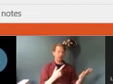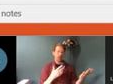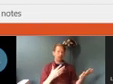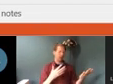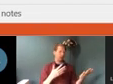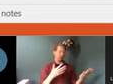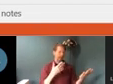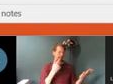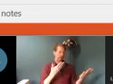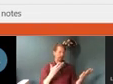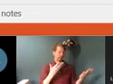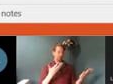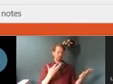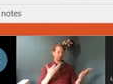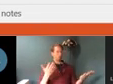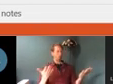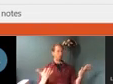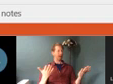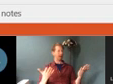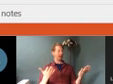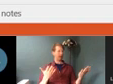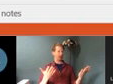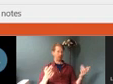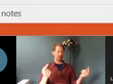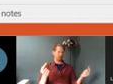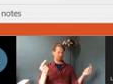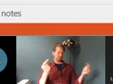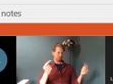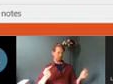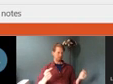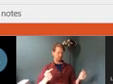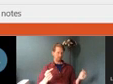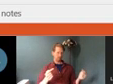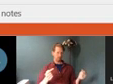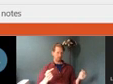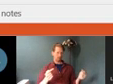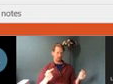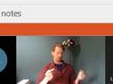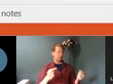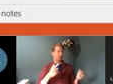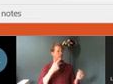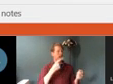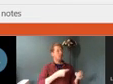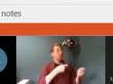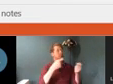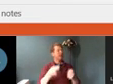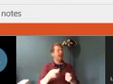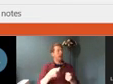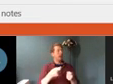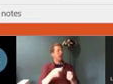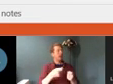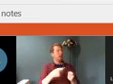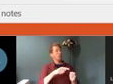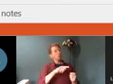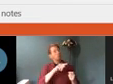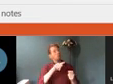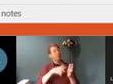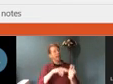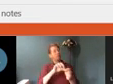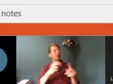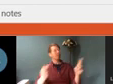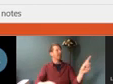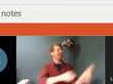genetic data and can be compared without even leaving the evidence leaving the crime lab. Able to generate a profile that